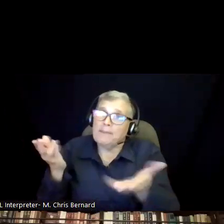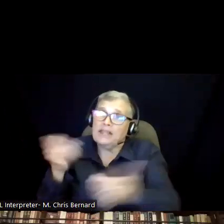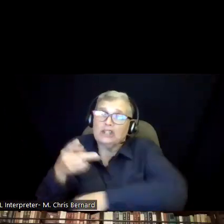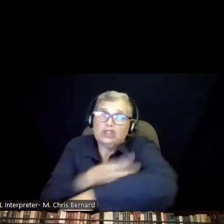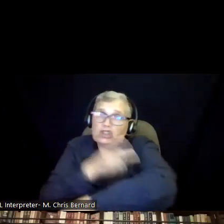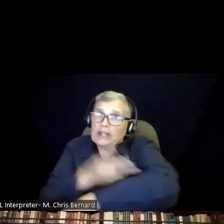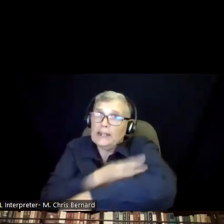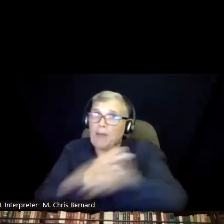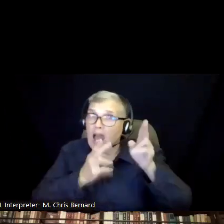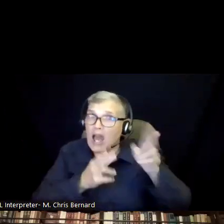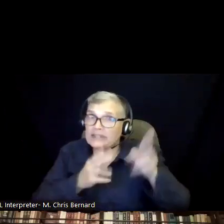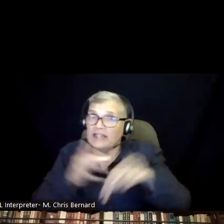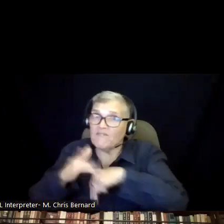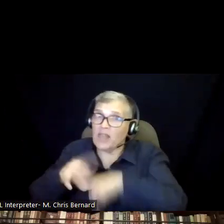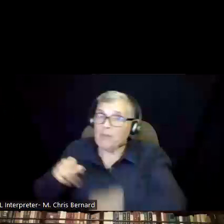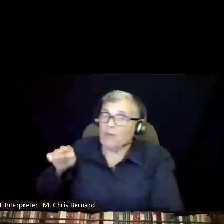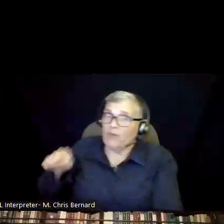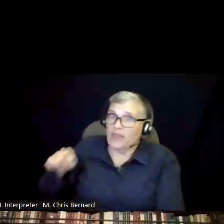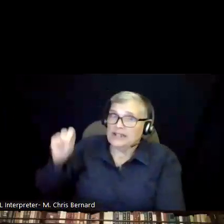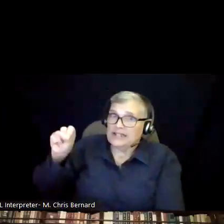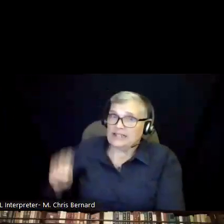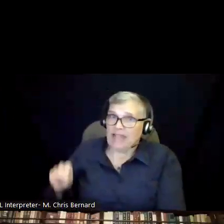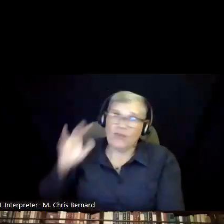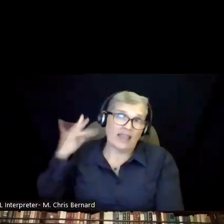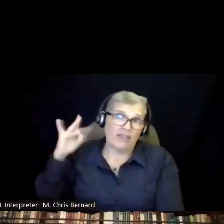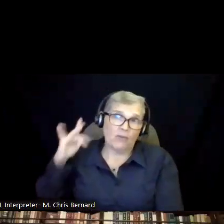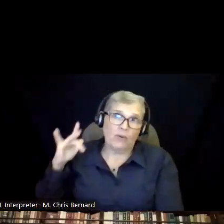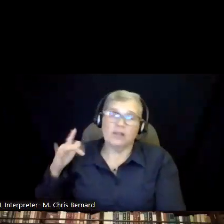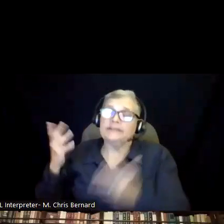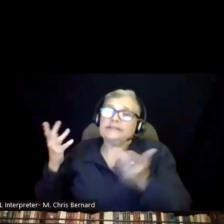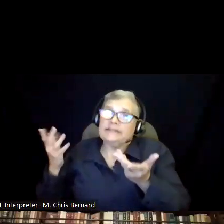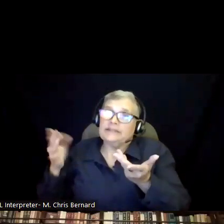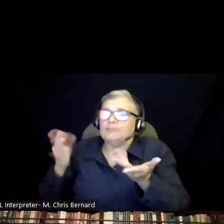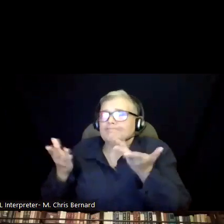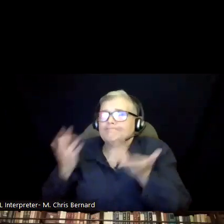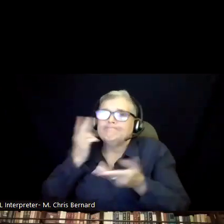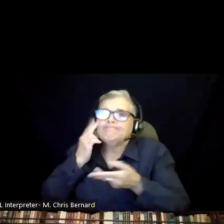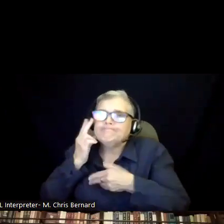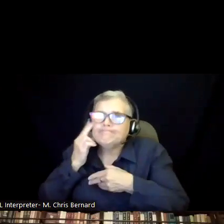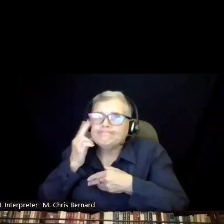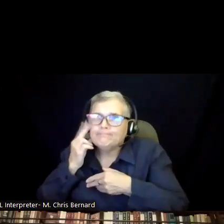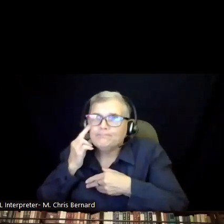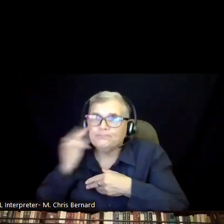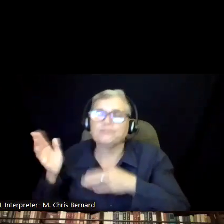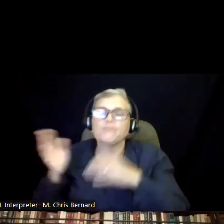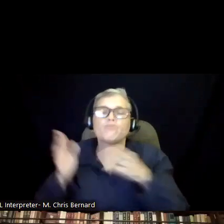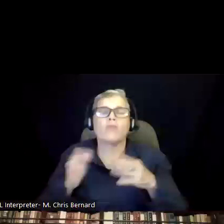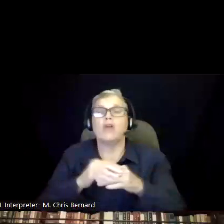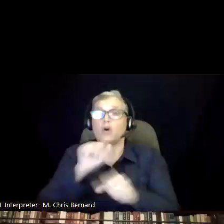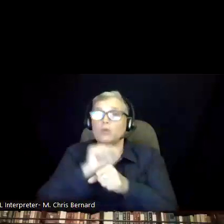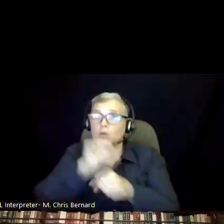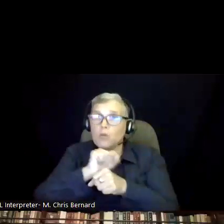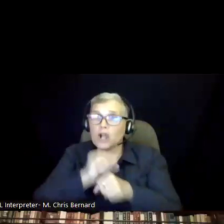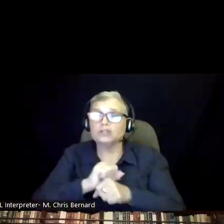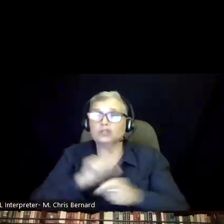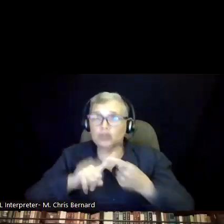be available on that land if and when we're able to resume hunting there. We work to expand and protect